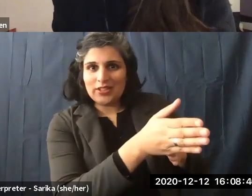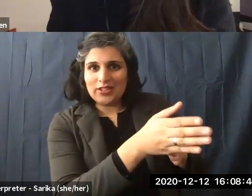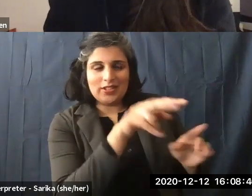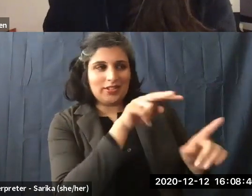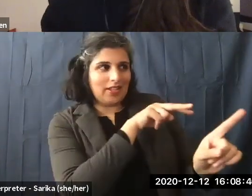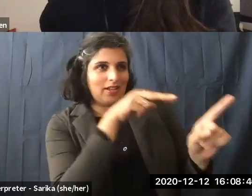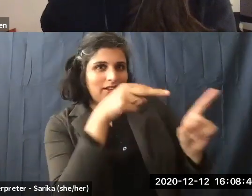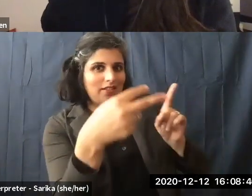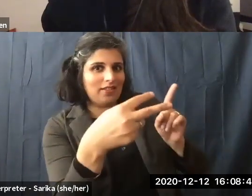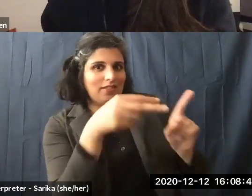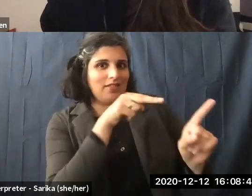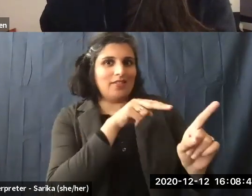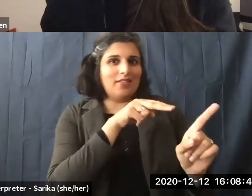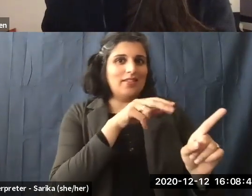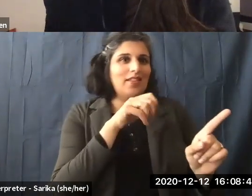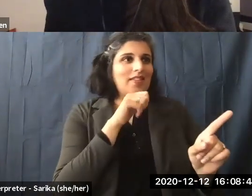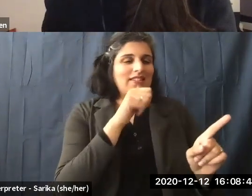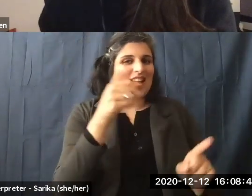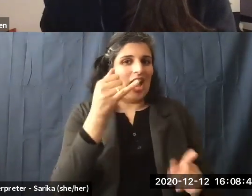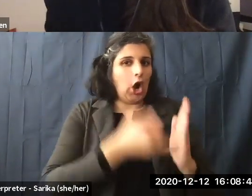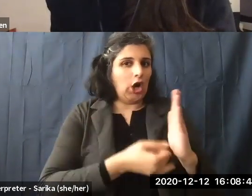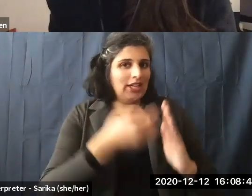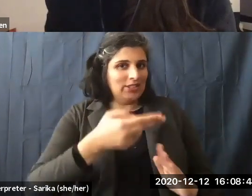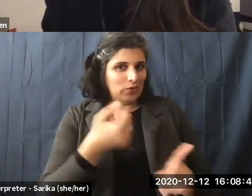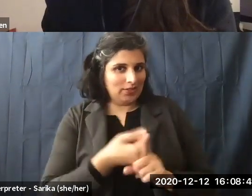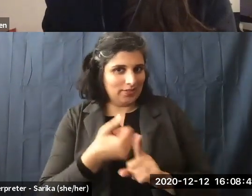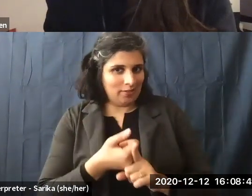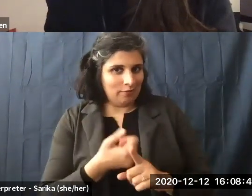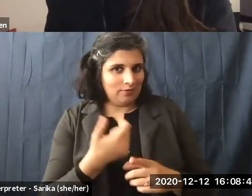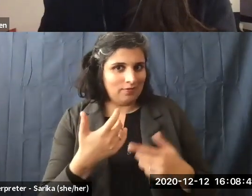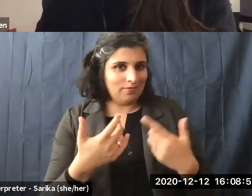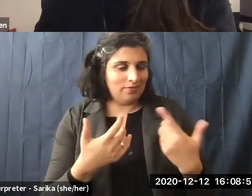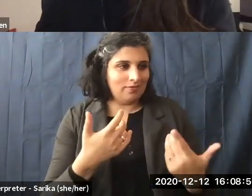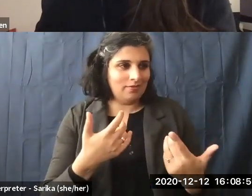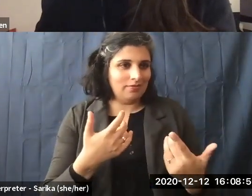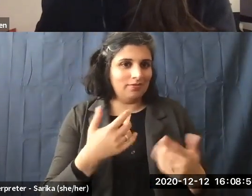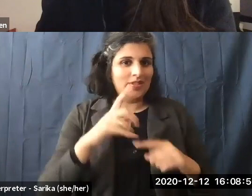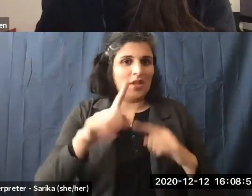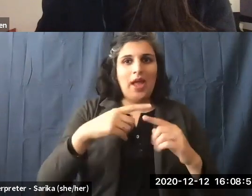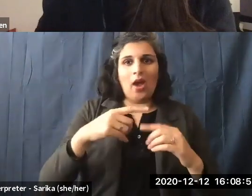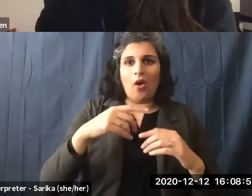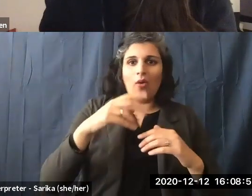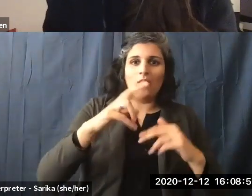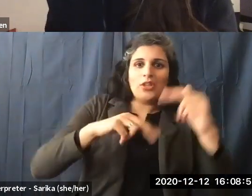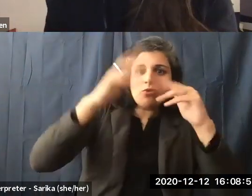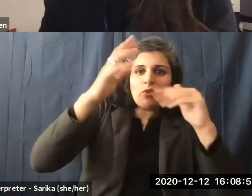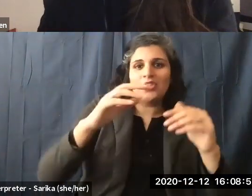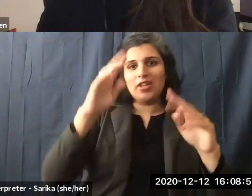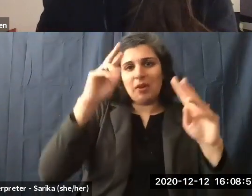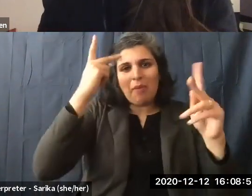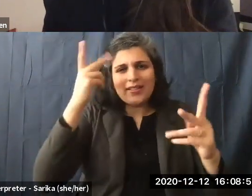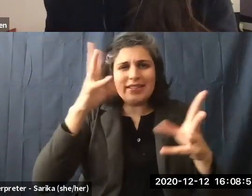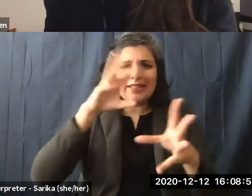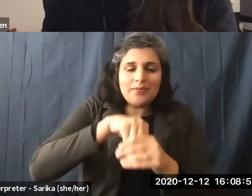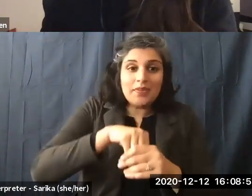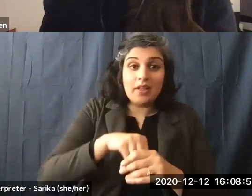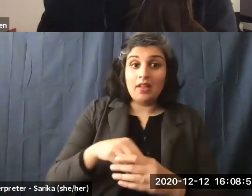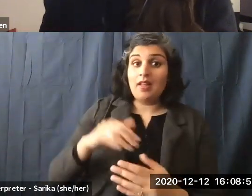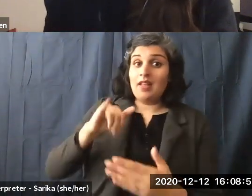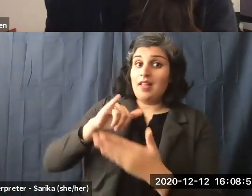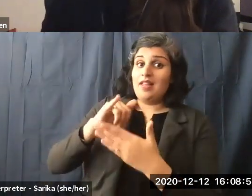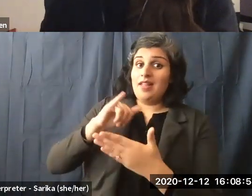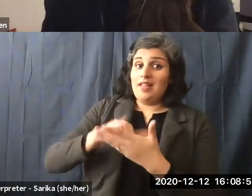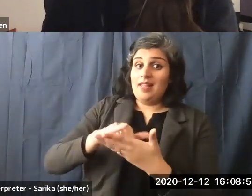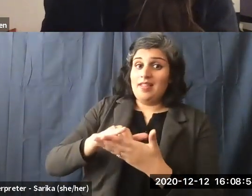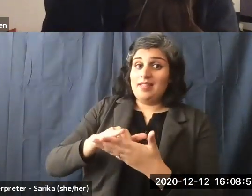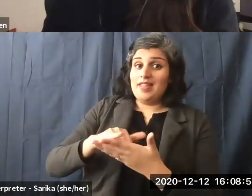lens that's not art historical. That's asking questions about construction, about politics, and so on. That might be a really good place to